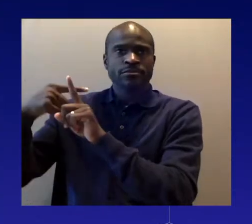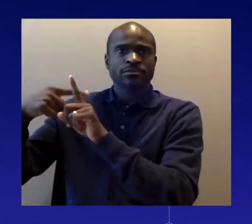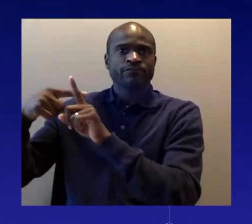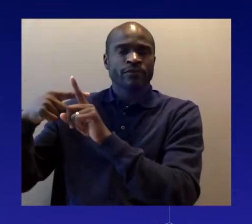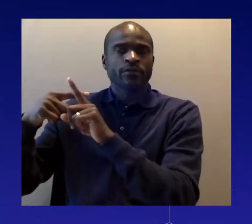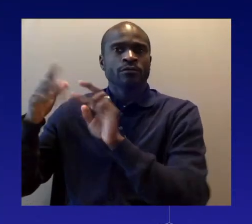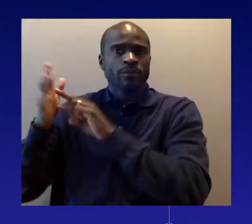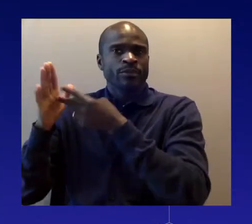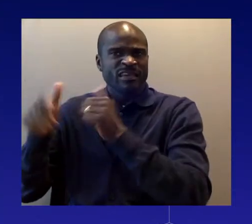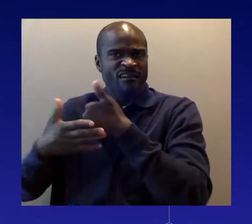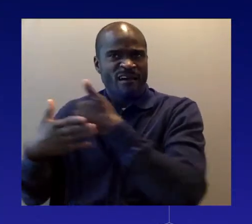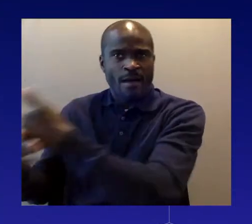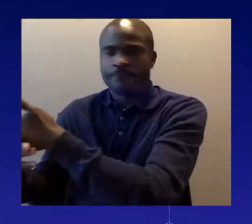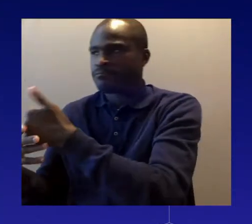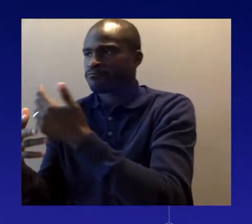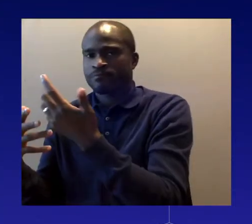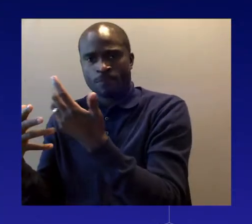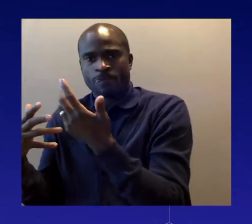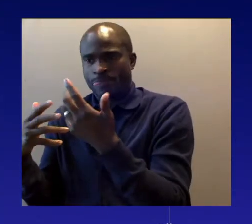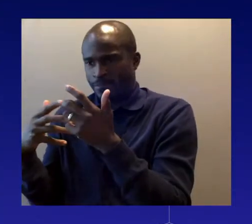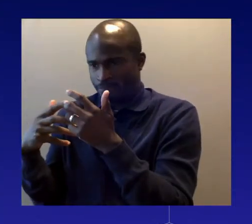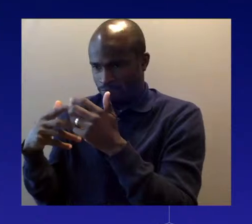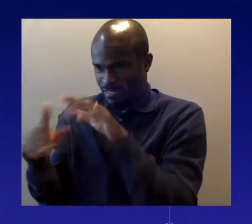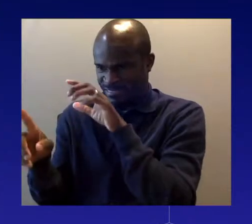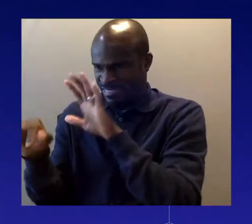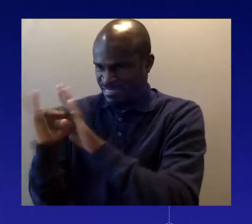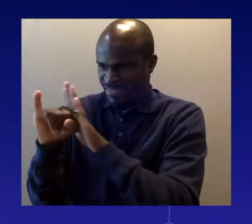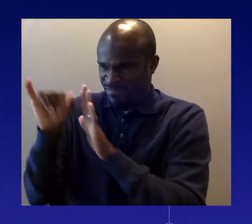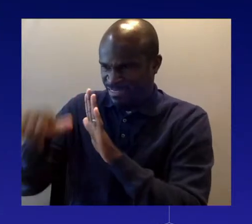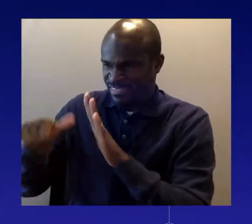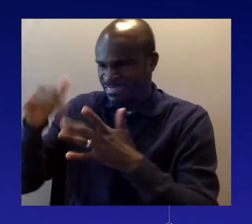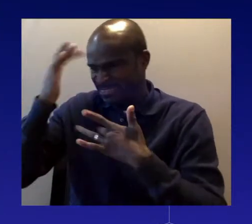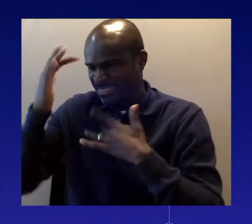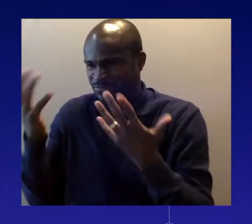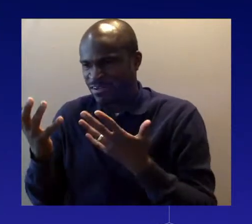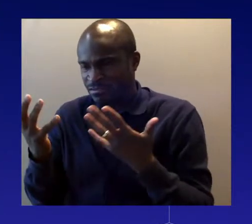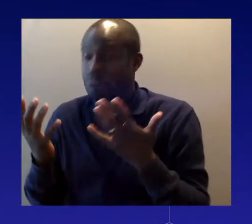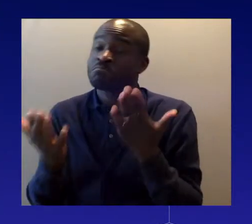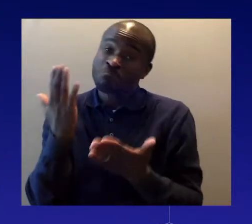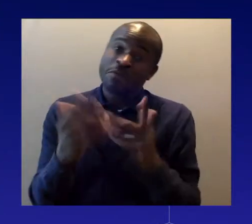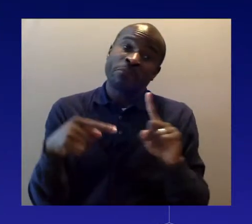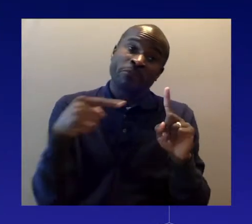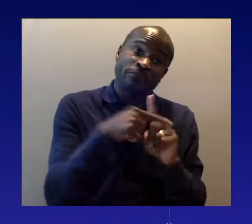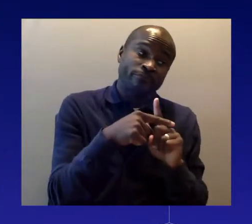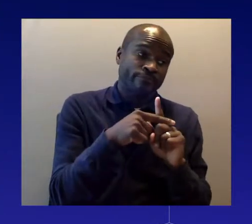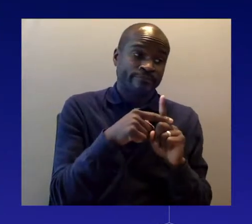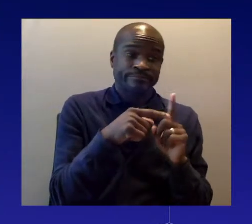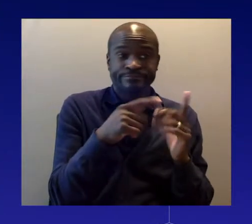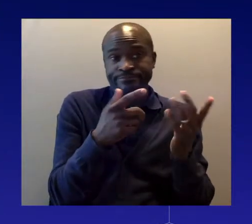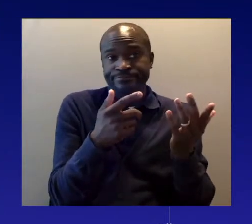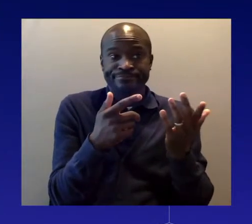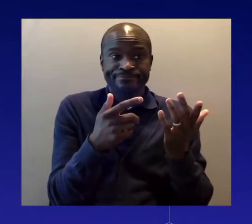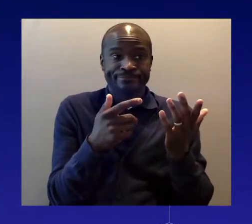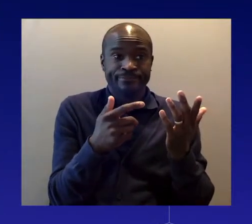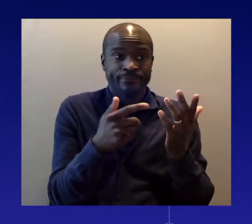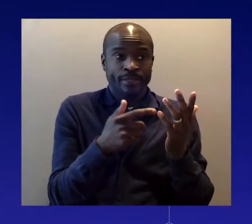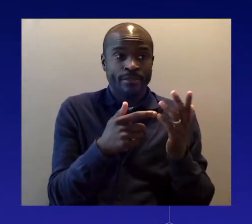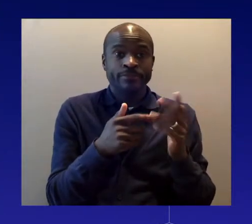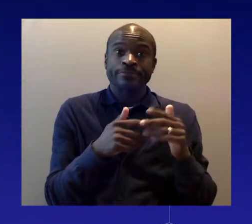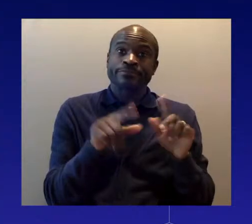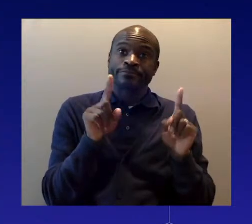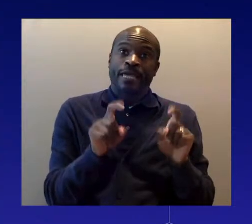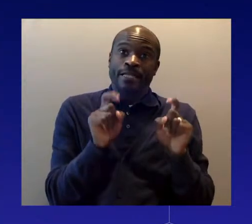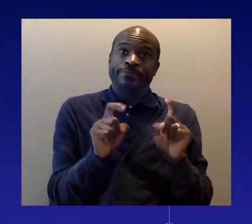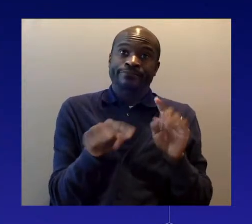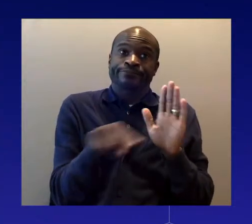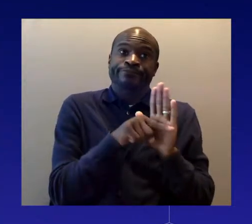majority of people don't benefit from health screening. Maybe they have peace of mind that for another year they might not need a mammogram or whatever the test is. So what we're trying to do with